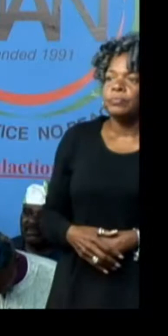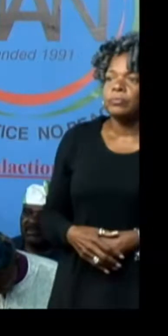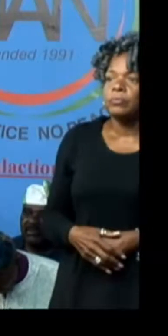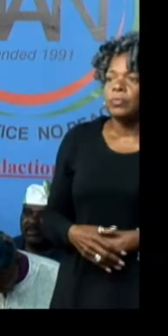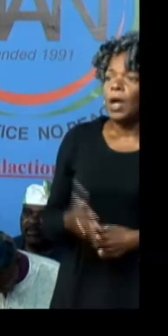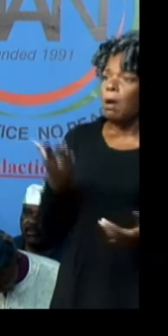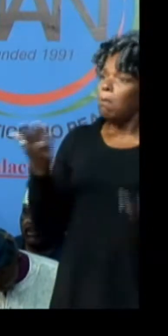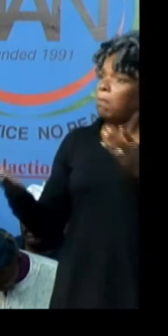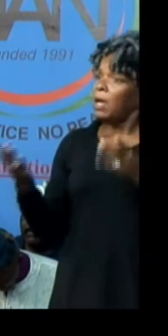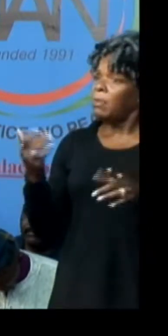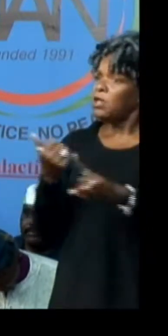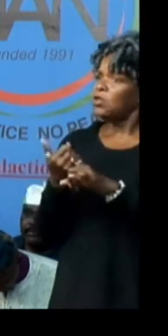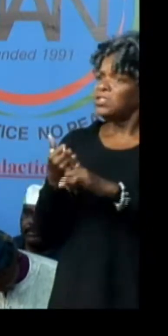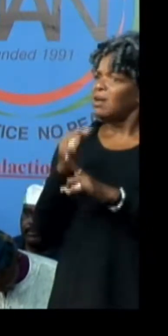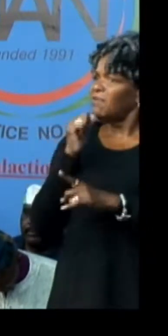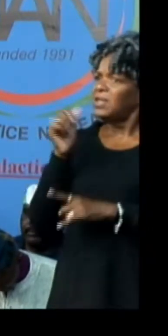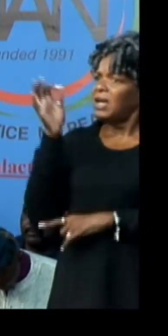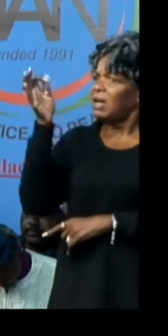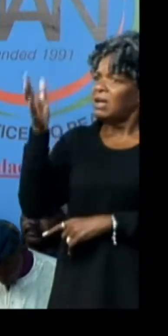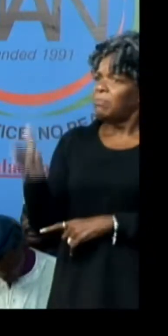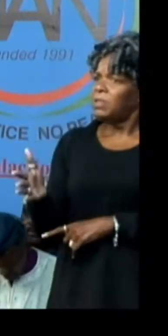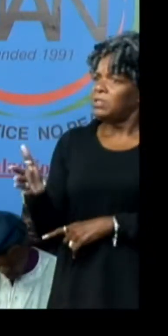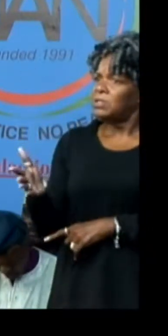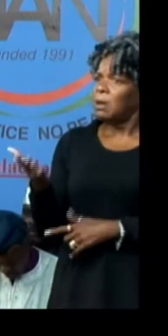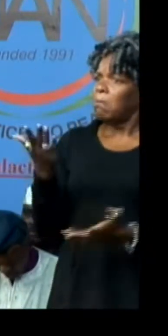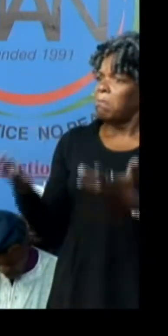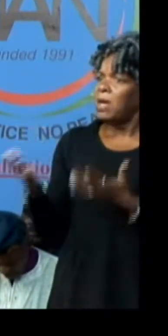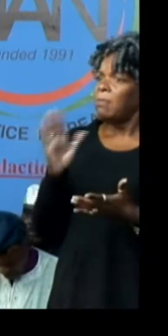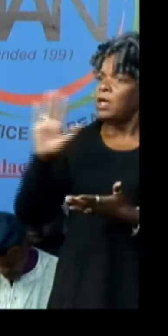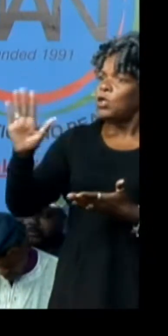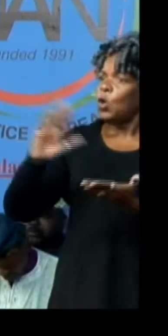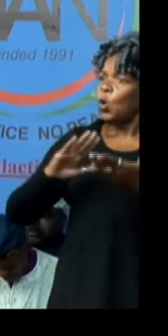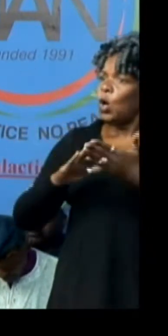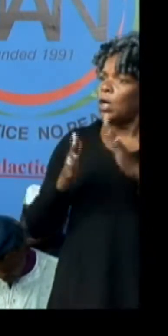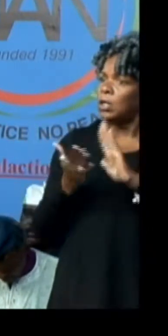have an injustice, you may have an unfairness in your city, your town,